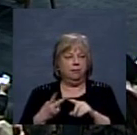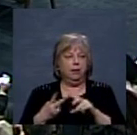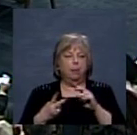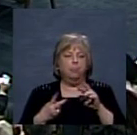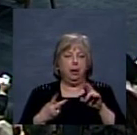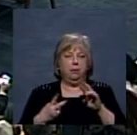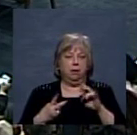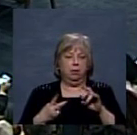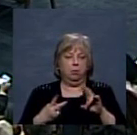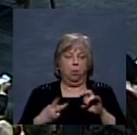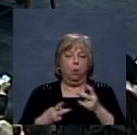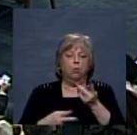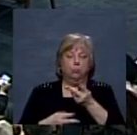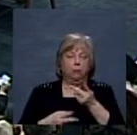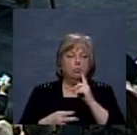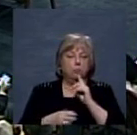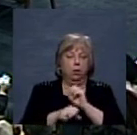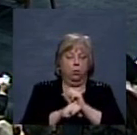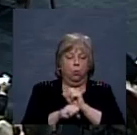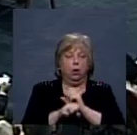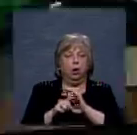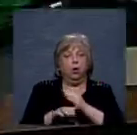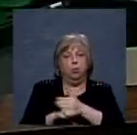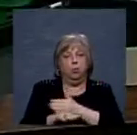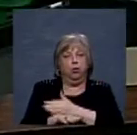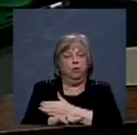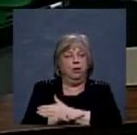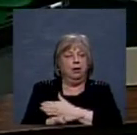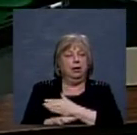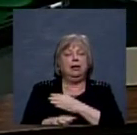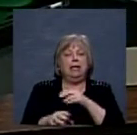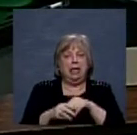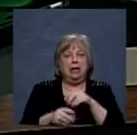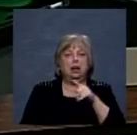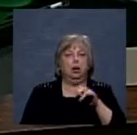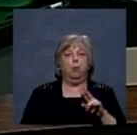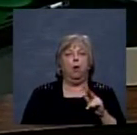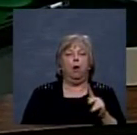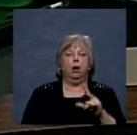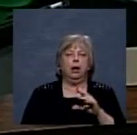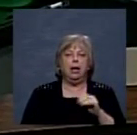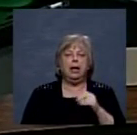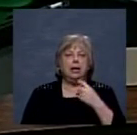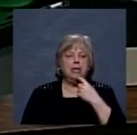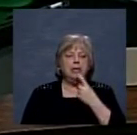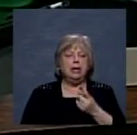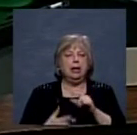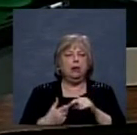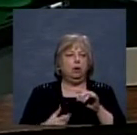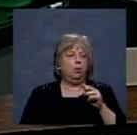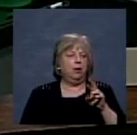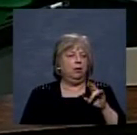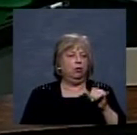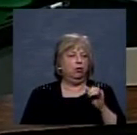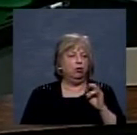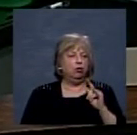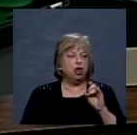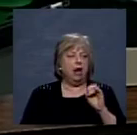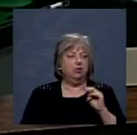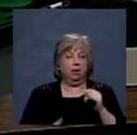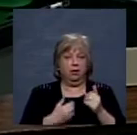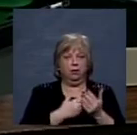Mr. Moore, they're working on the improvements, particularly of the park. And I did share that with Mr. Jackson this morning.